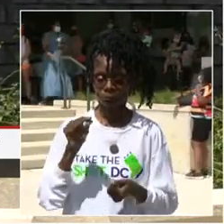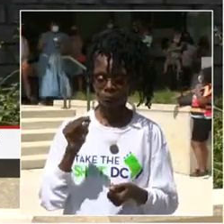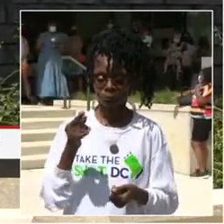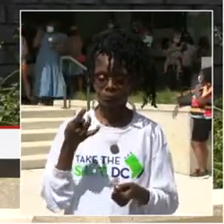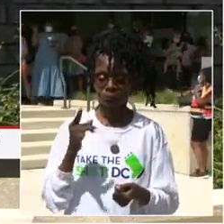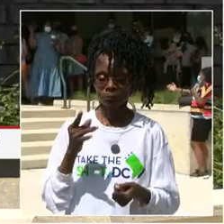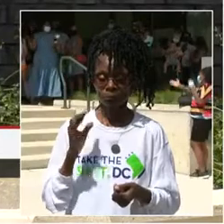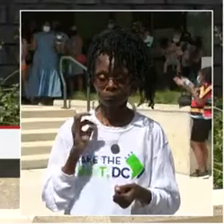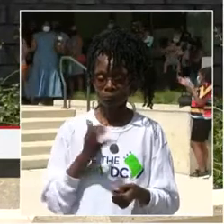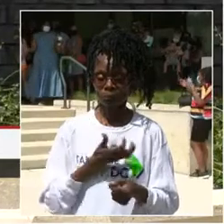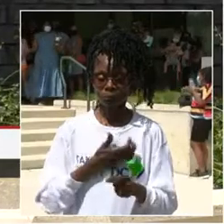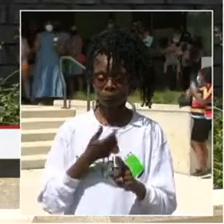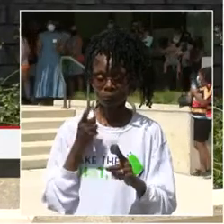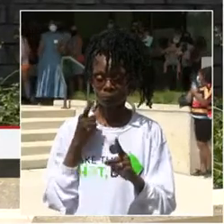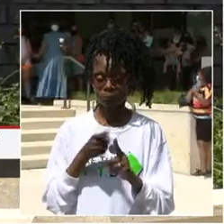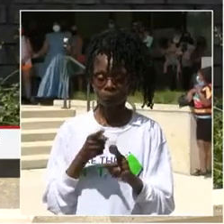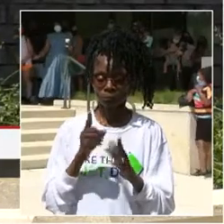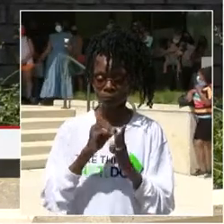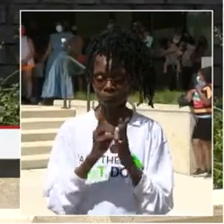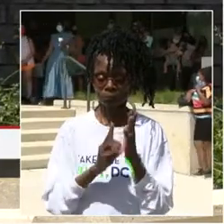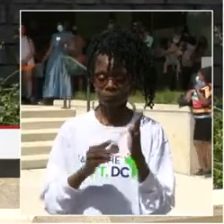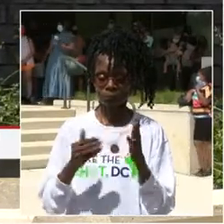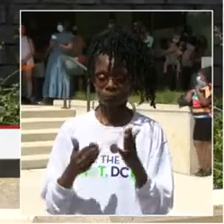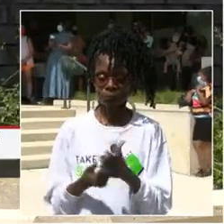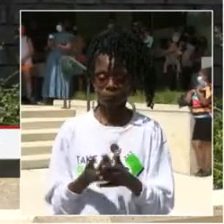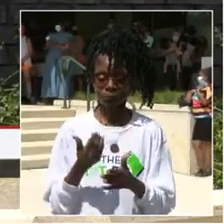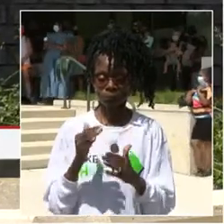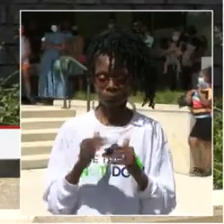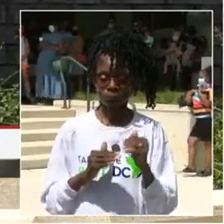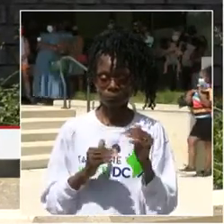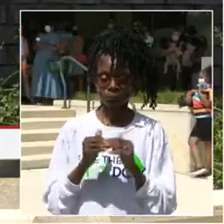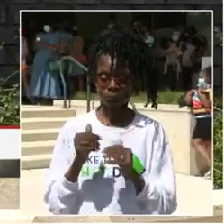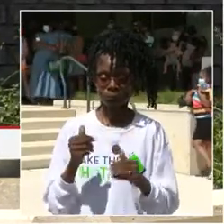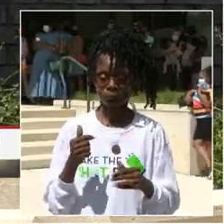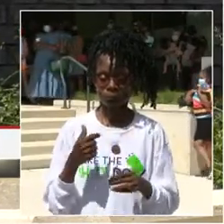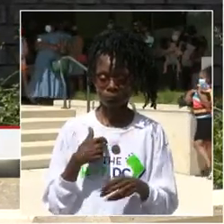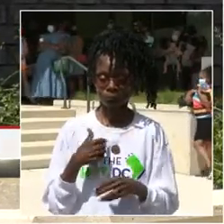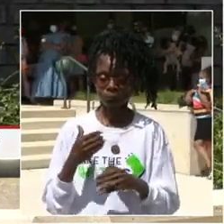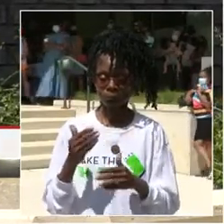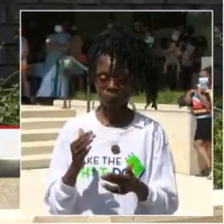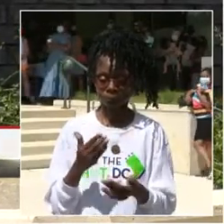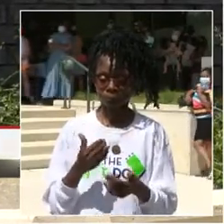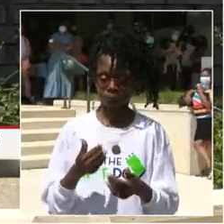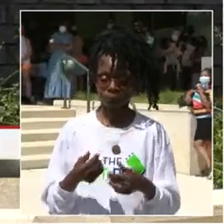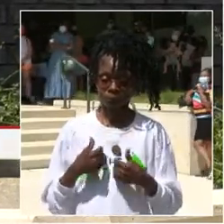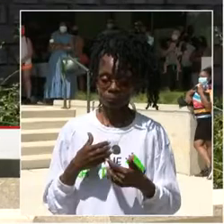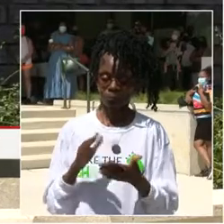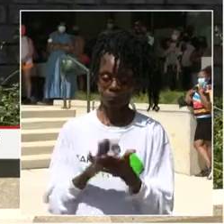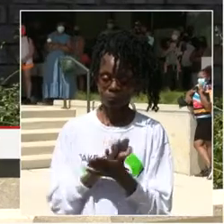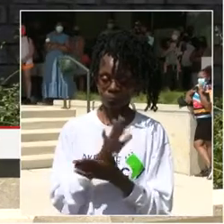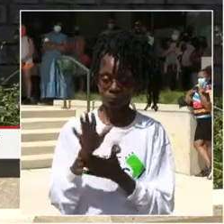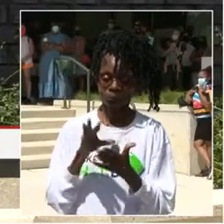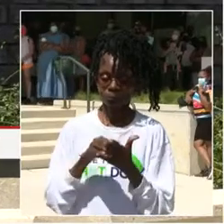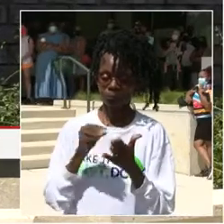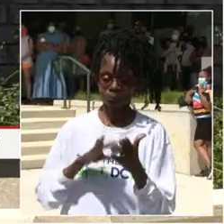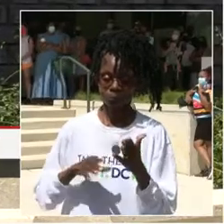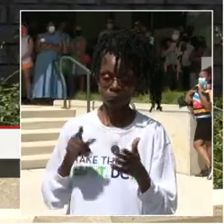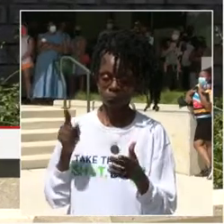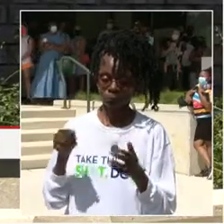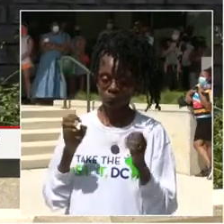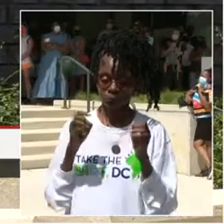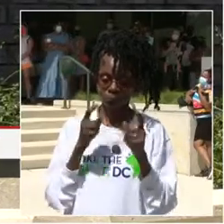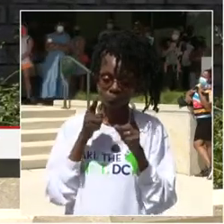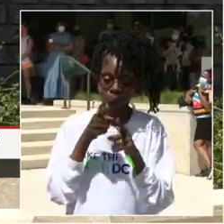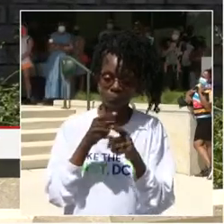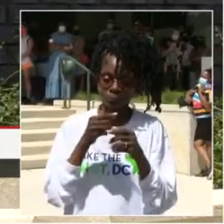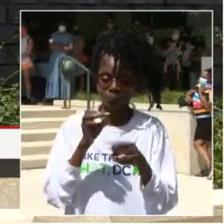a new building that retains the college-bound educational culture that Banneker is known for. That's exactly what